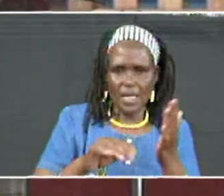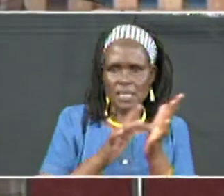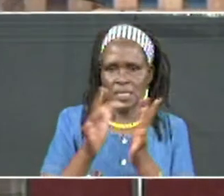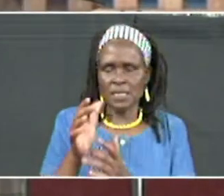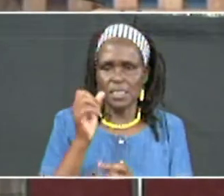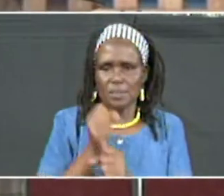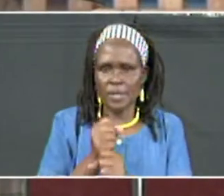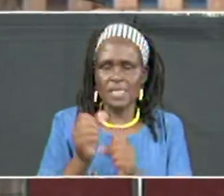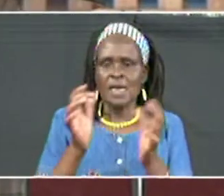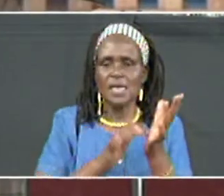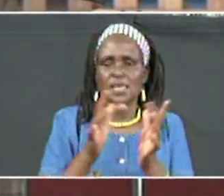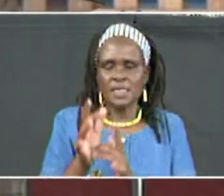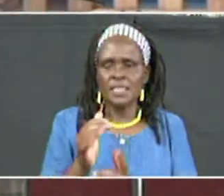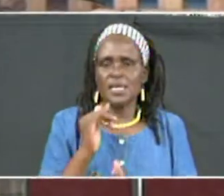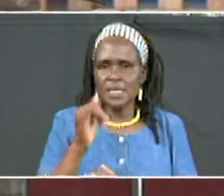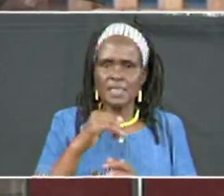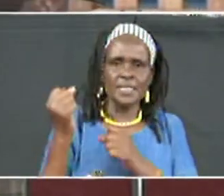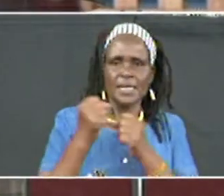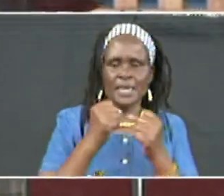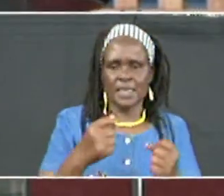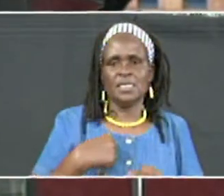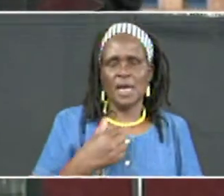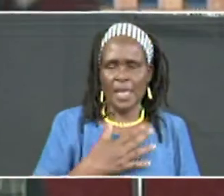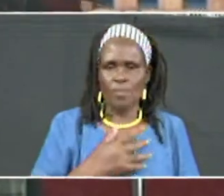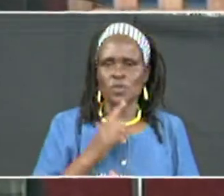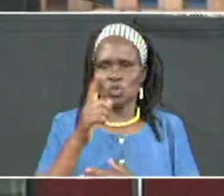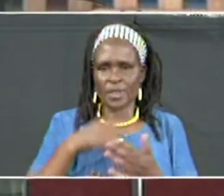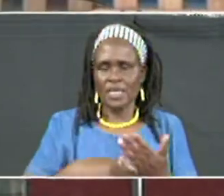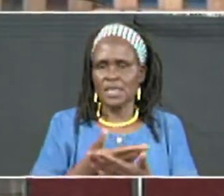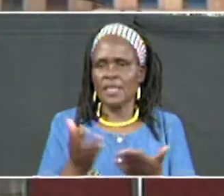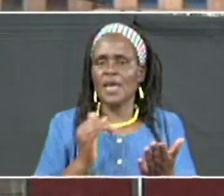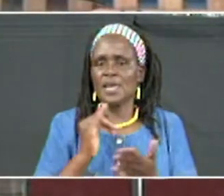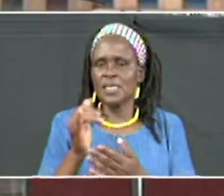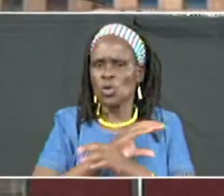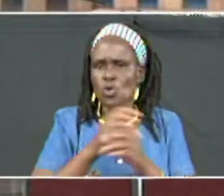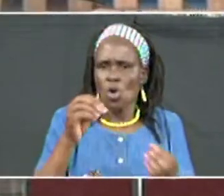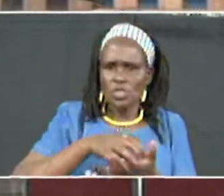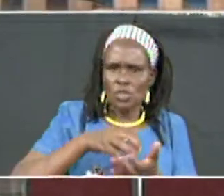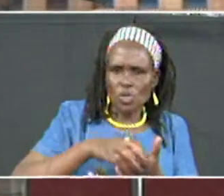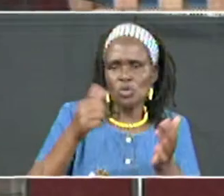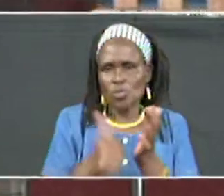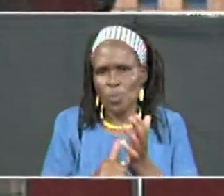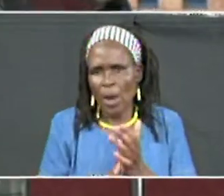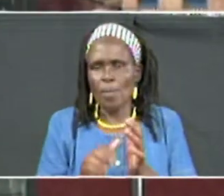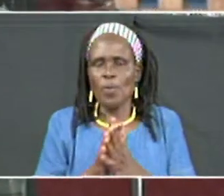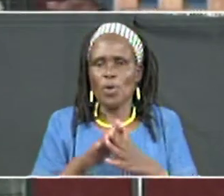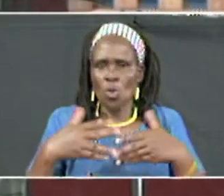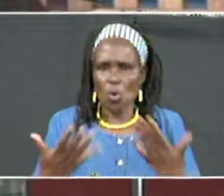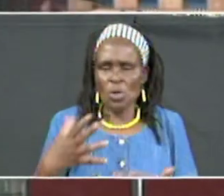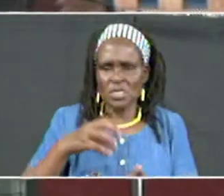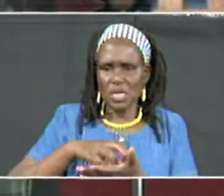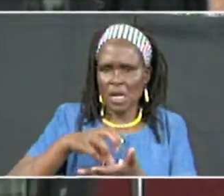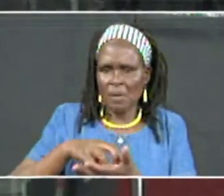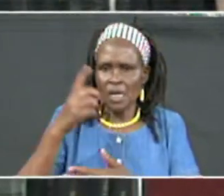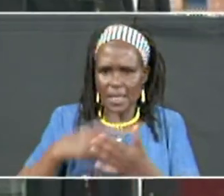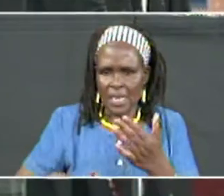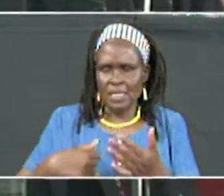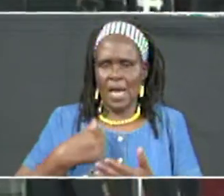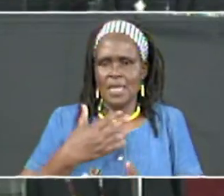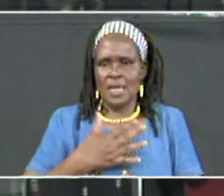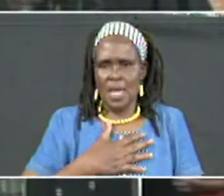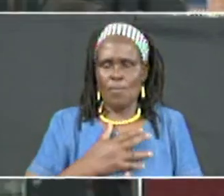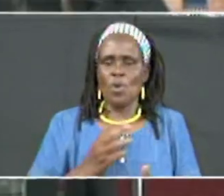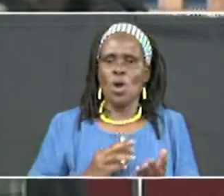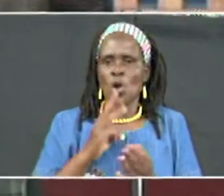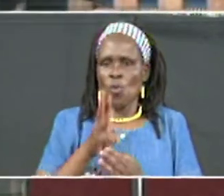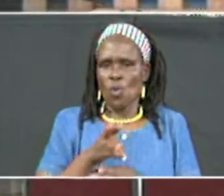Jesus is the great I am, so that there is no situation, there is no trouble, there is no circumstance that I am will